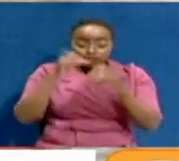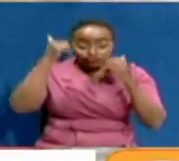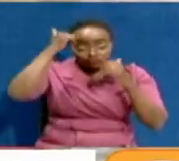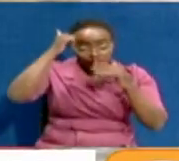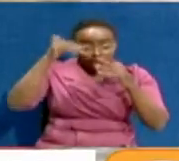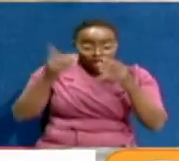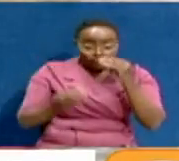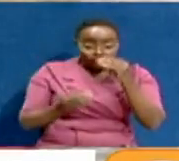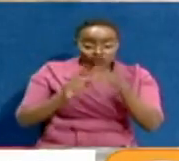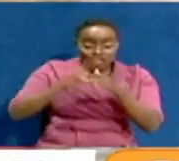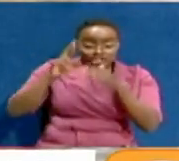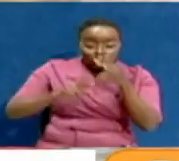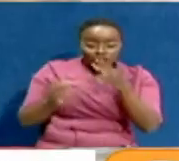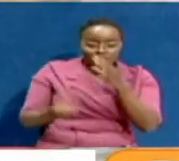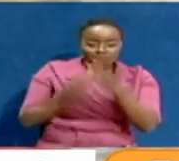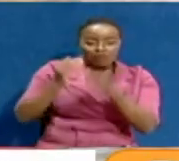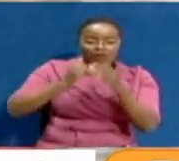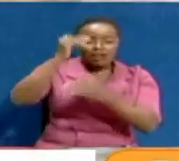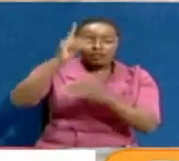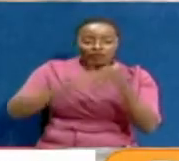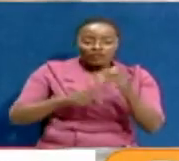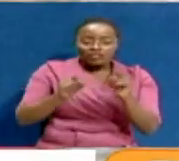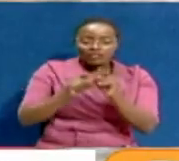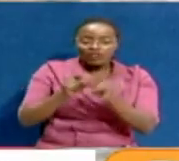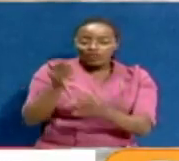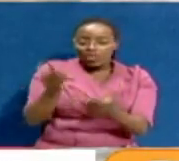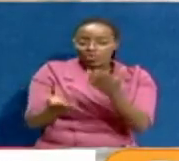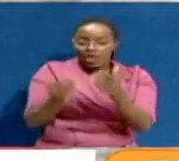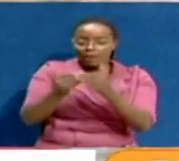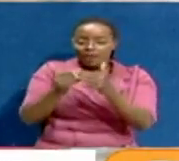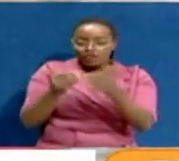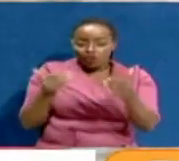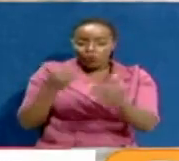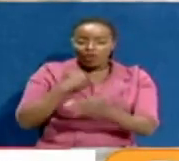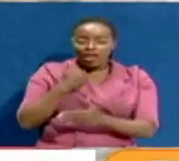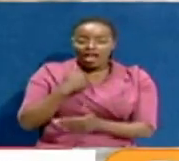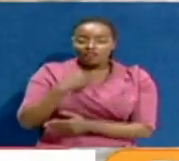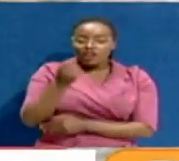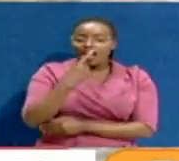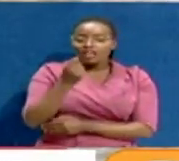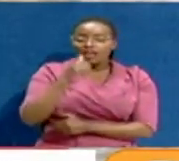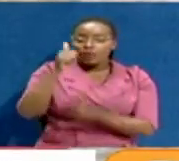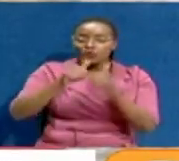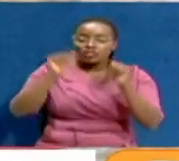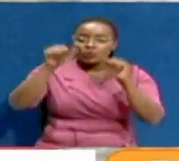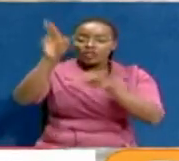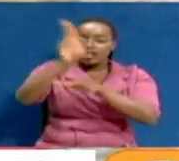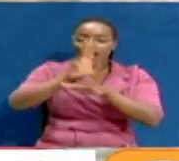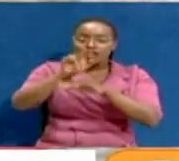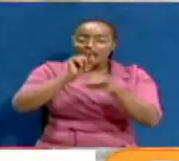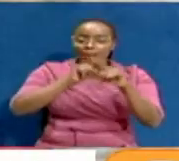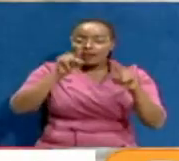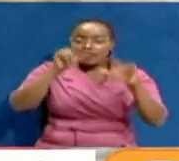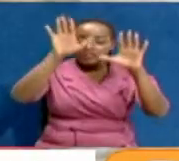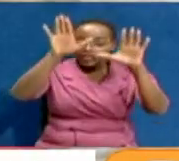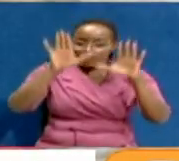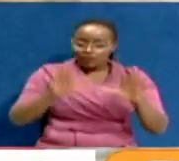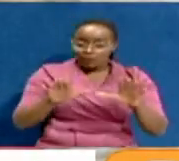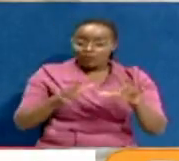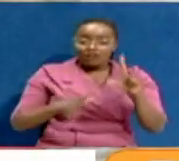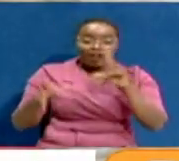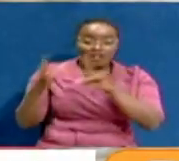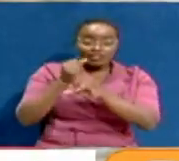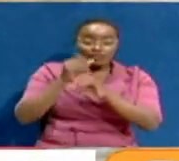at outcomes. So it may still be a ways out before we actually have a drug that's useful, but it will be a significant